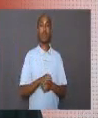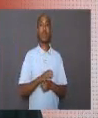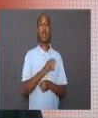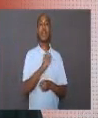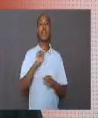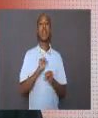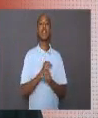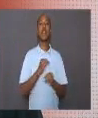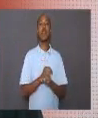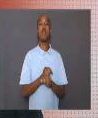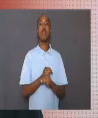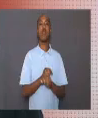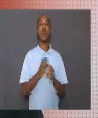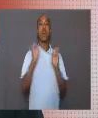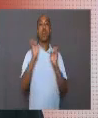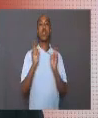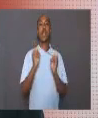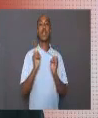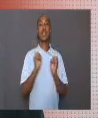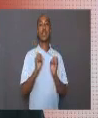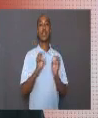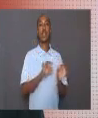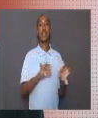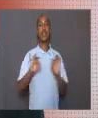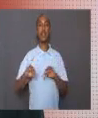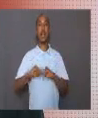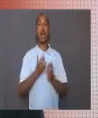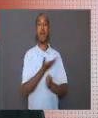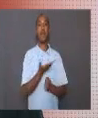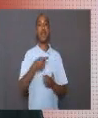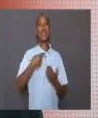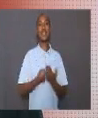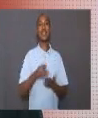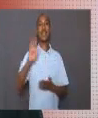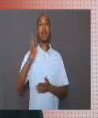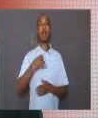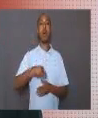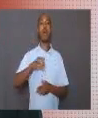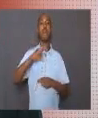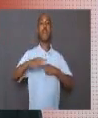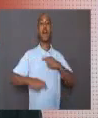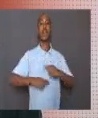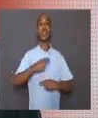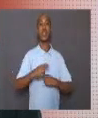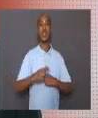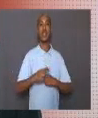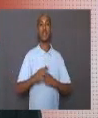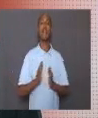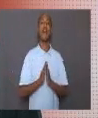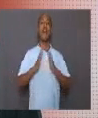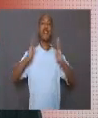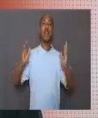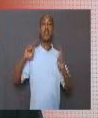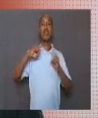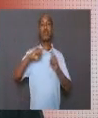nature of the oxidizing agents. However, this type of reaction is vital